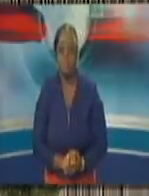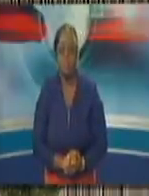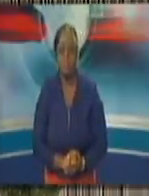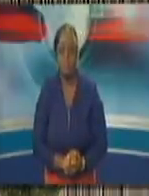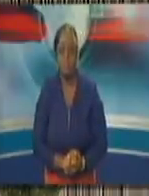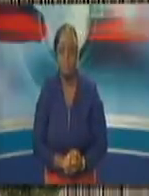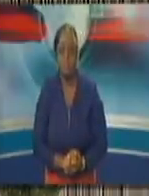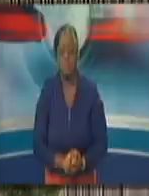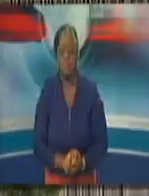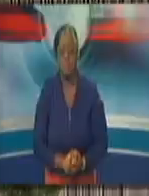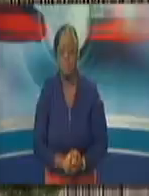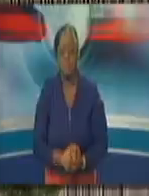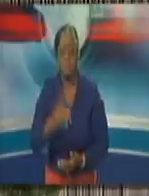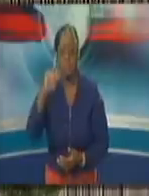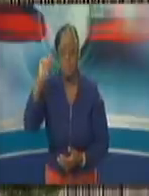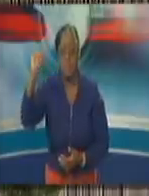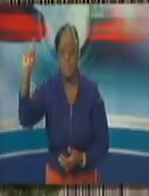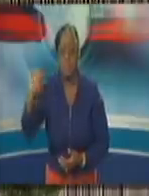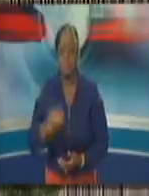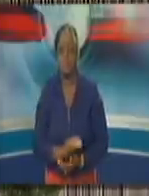TTT?